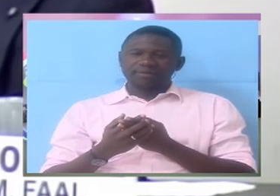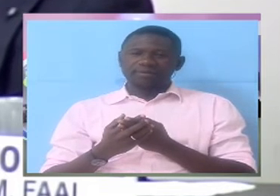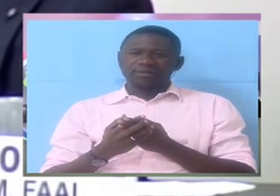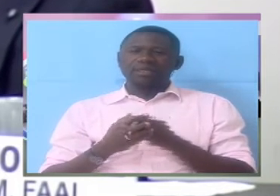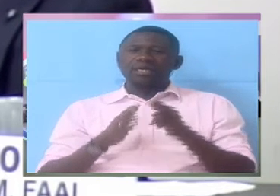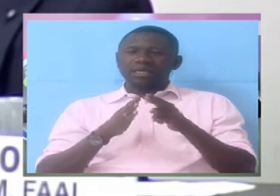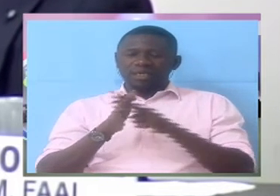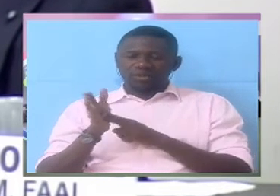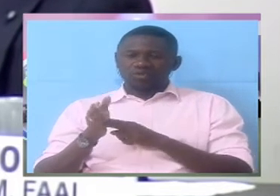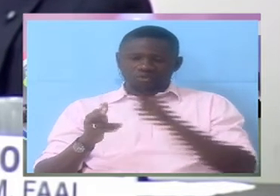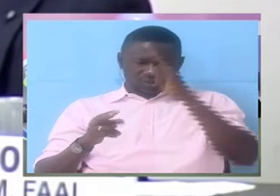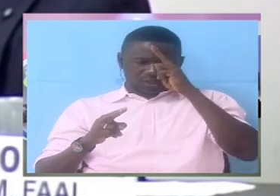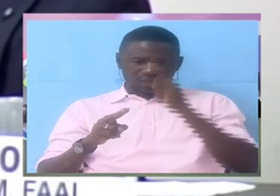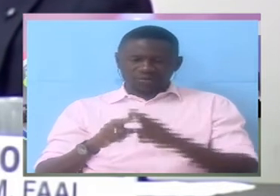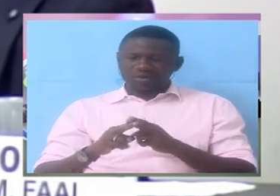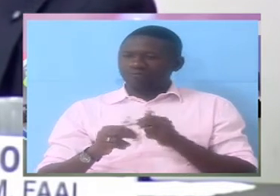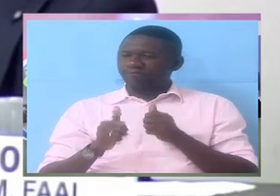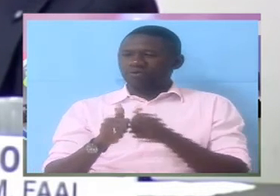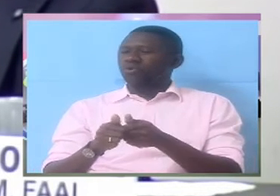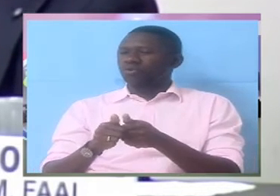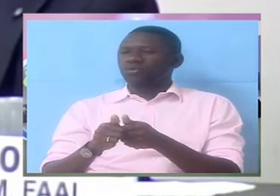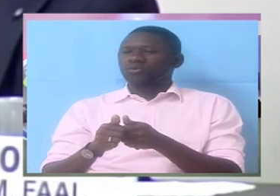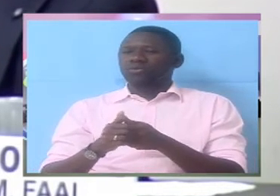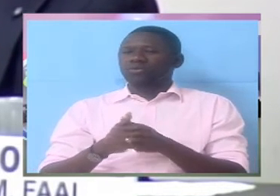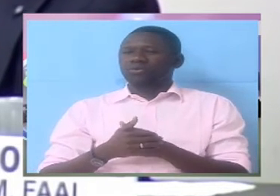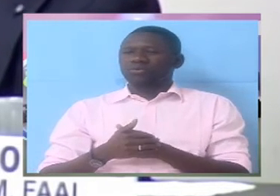need to be disciplined? Or